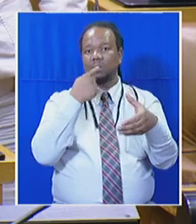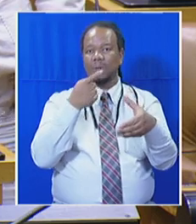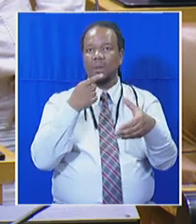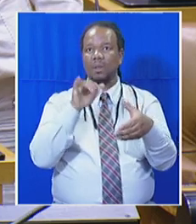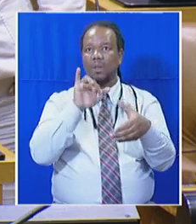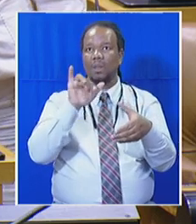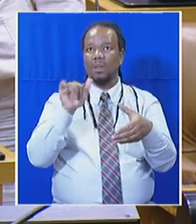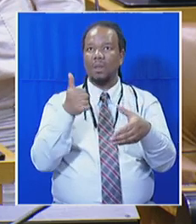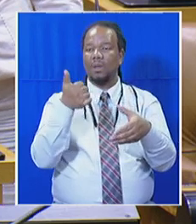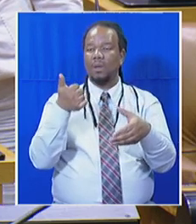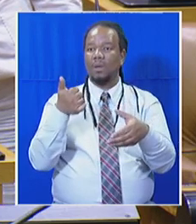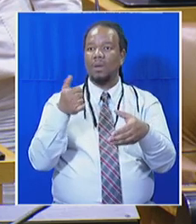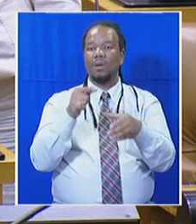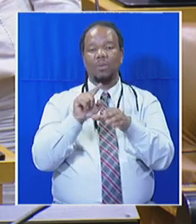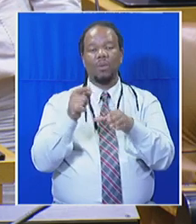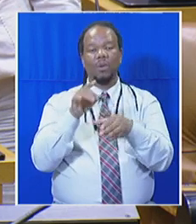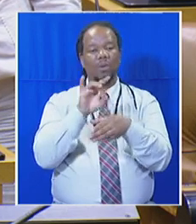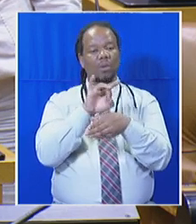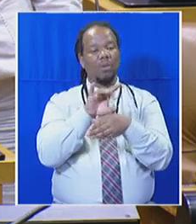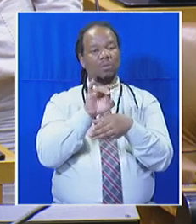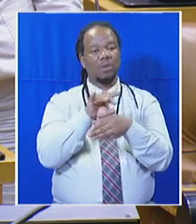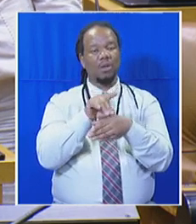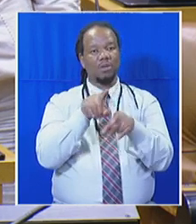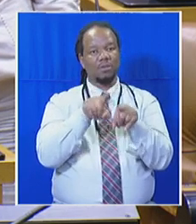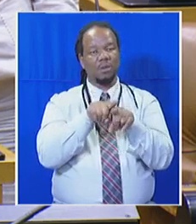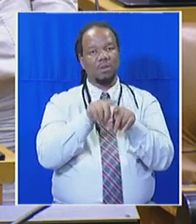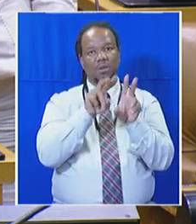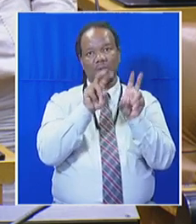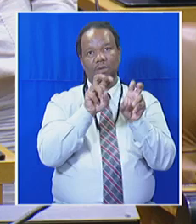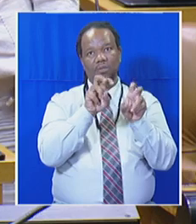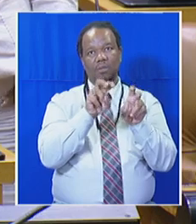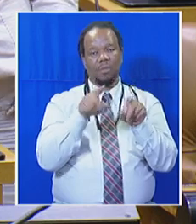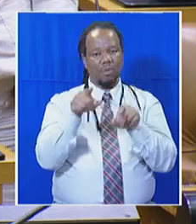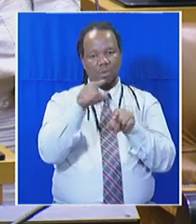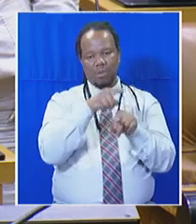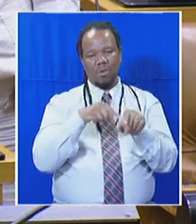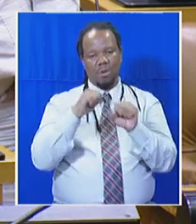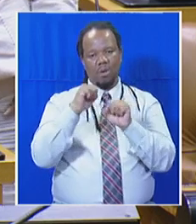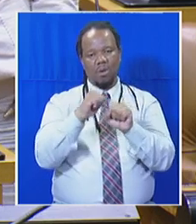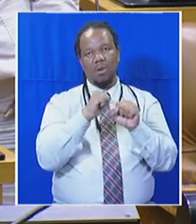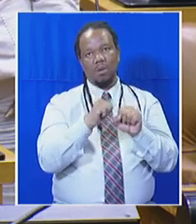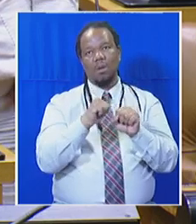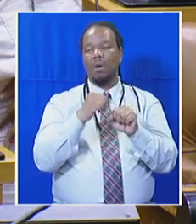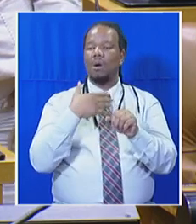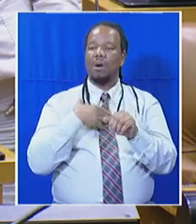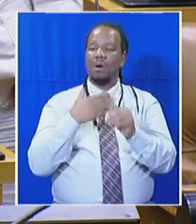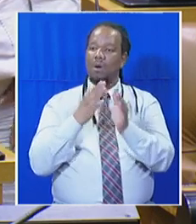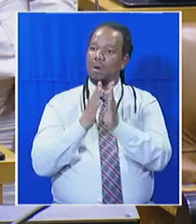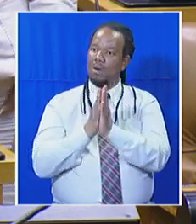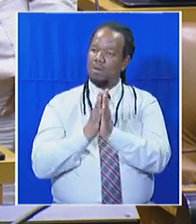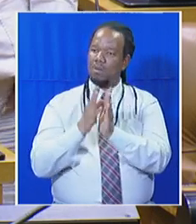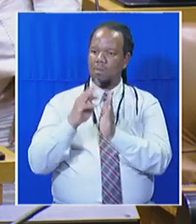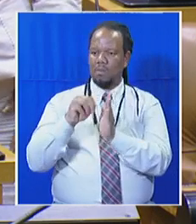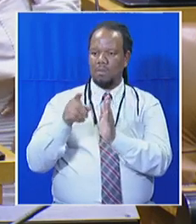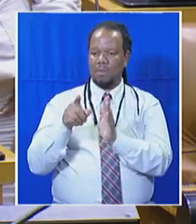leader of government business regarding this matter. That is what we agreed upon. So I want to plead with our colleagues that we proceed